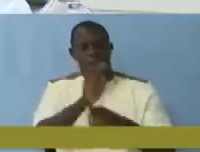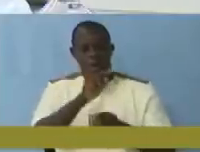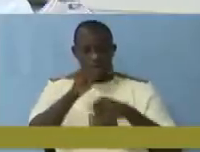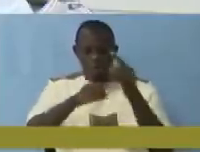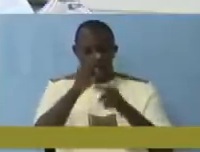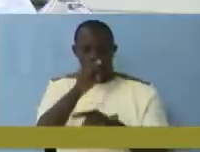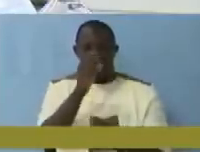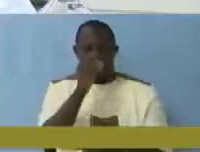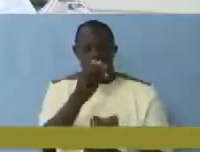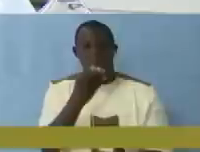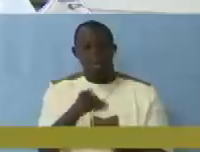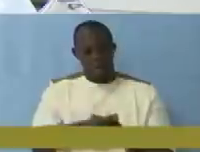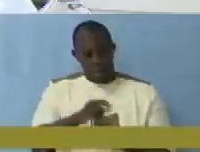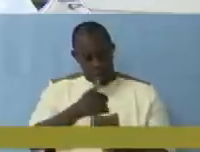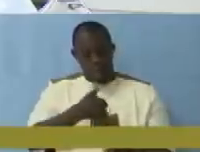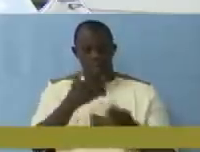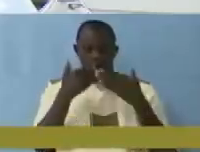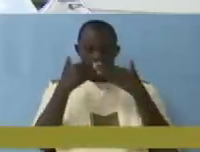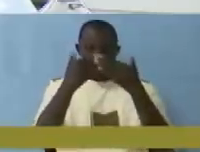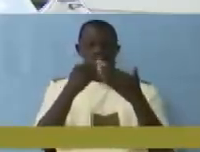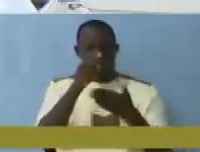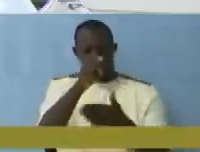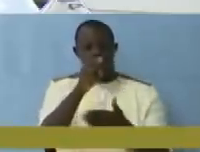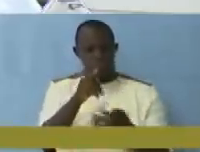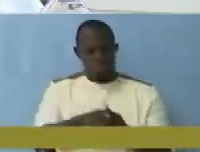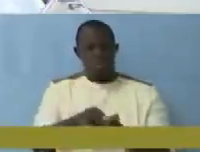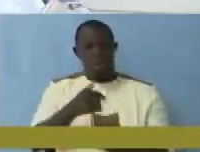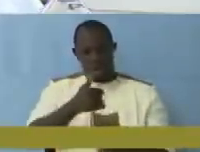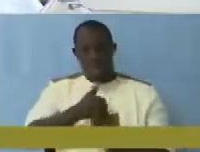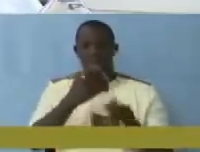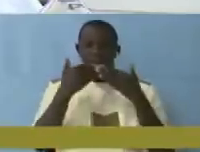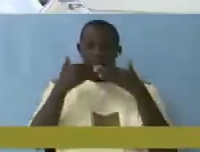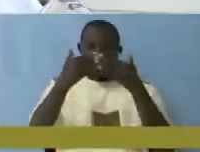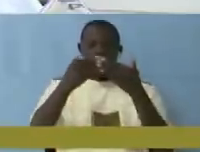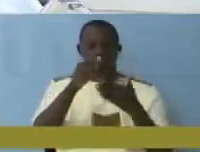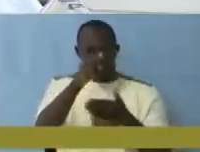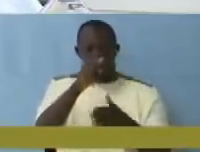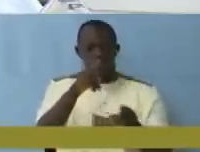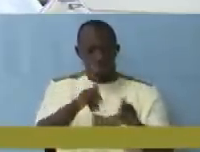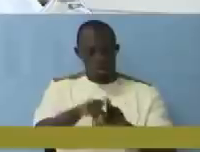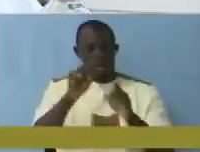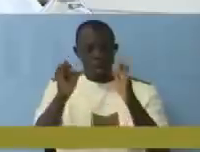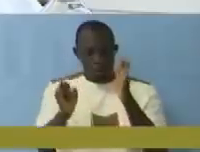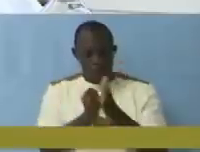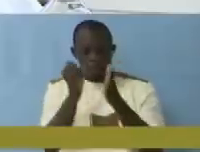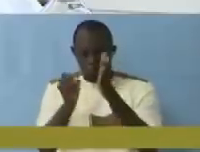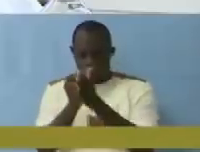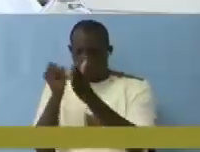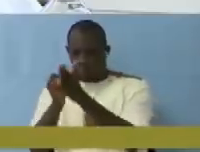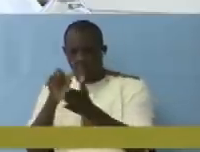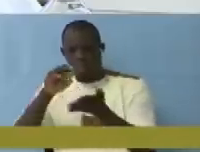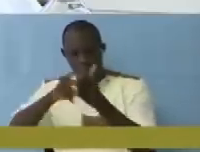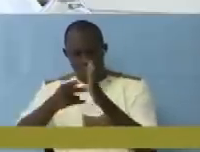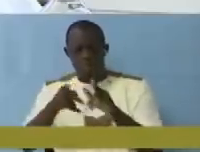See, I told you, if it is just a moment, I told you that investigations was a cross-cutting